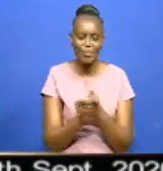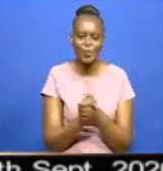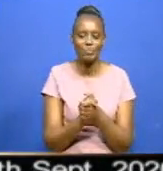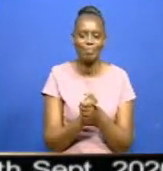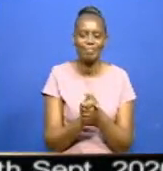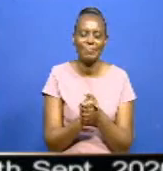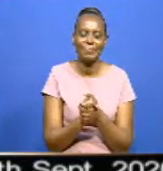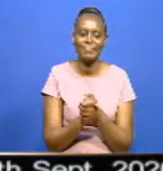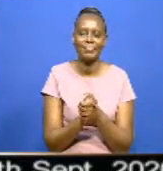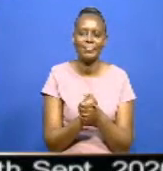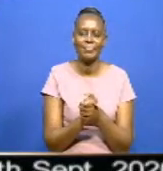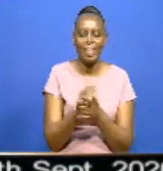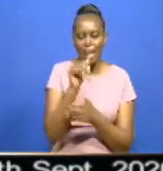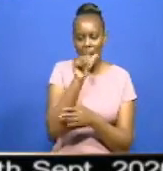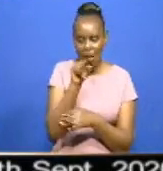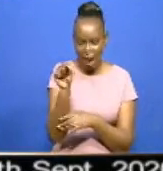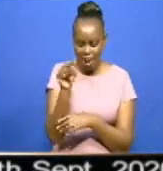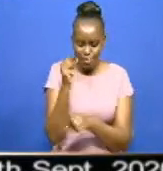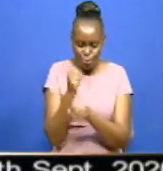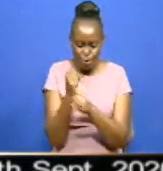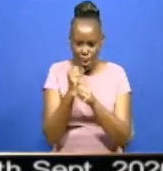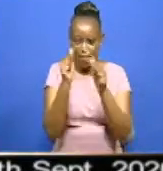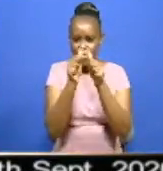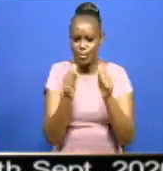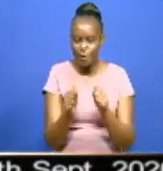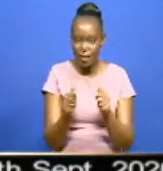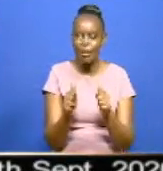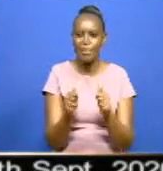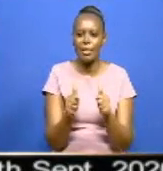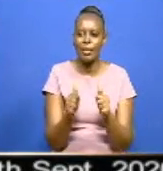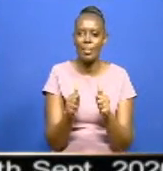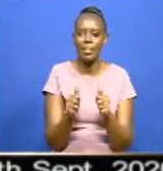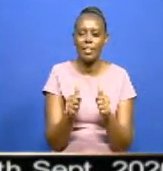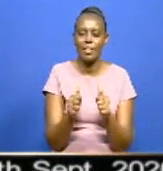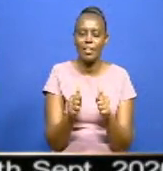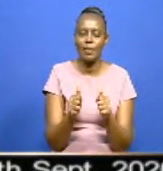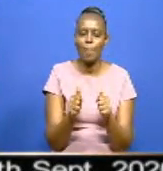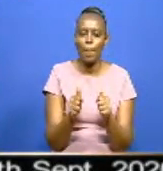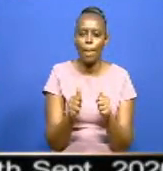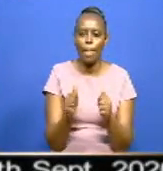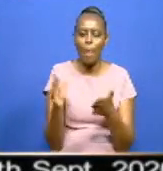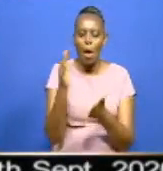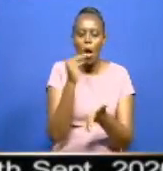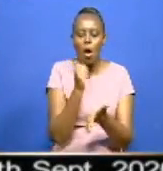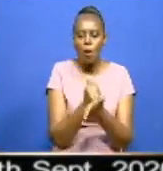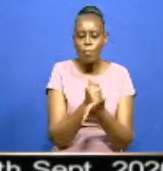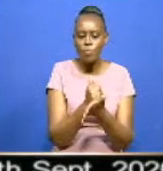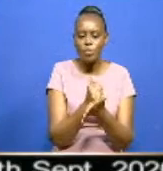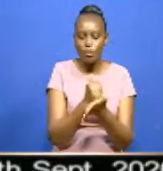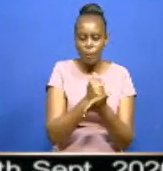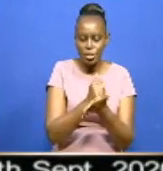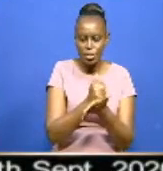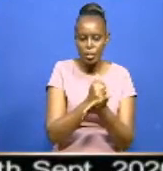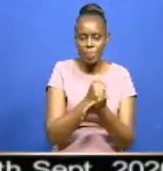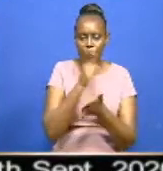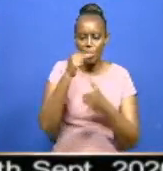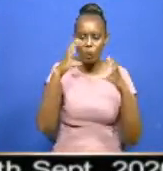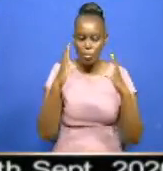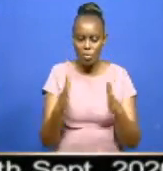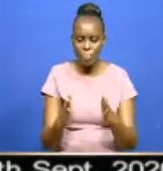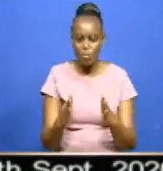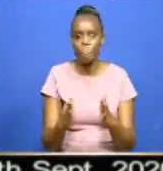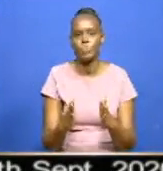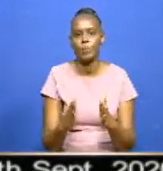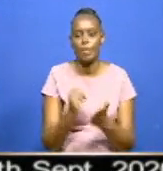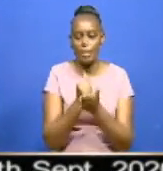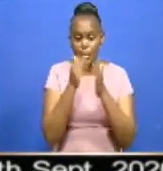Madam Anne Nderitu has really worked well at the office of the Registrar of Political Parties. Mr. Speaker, it